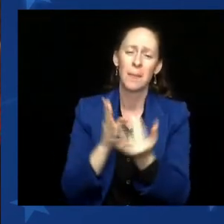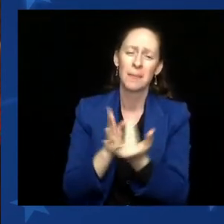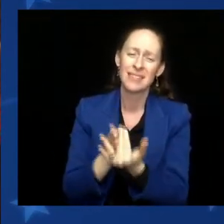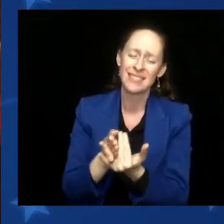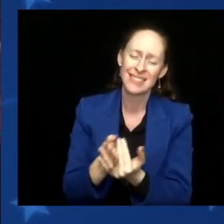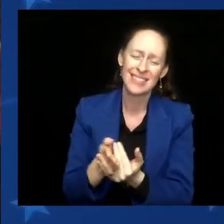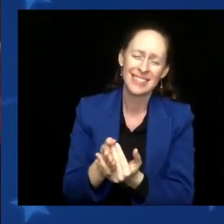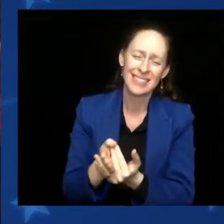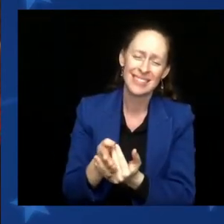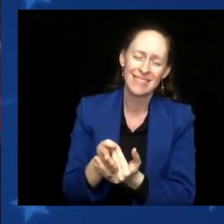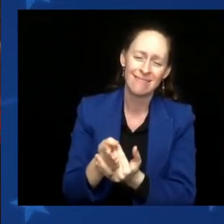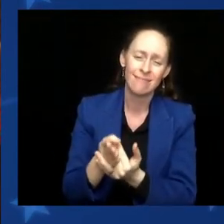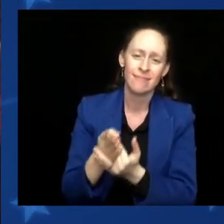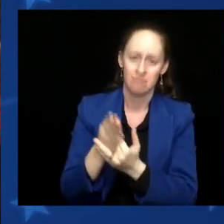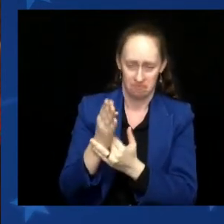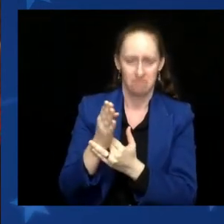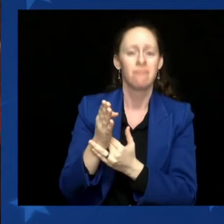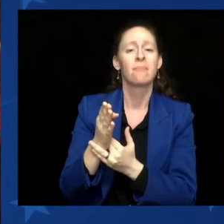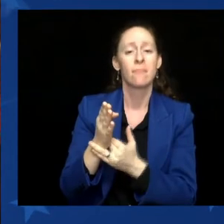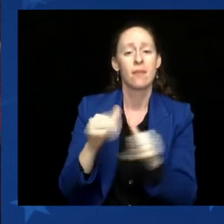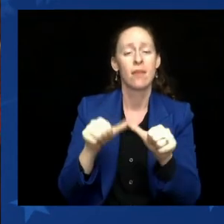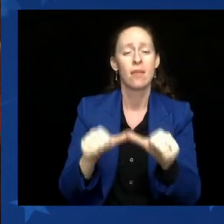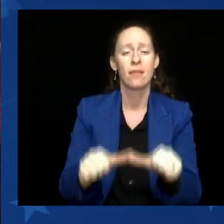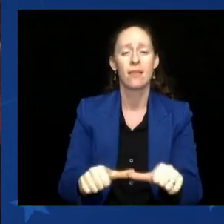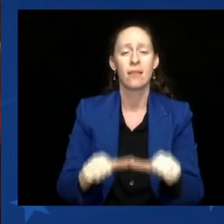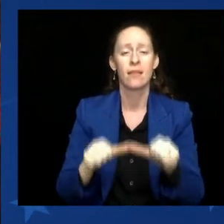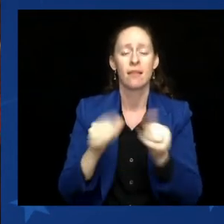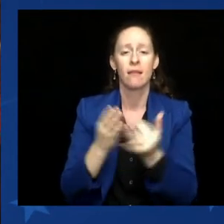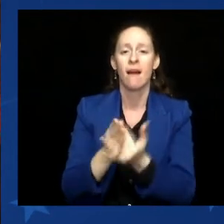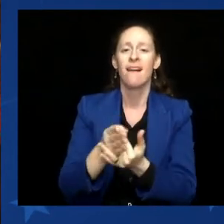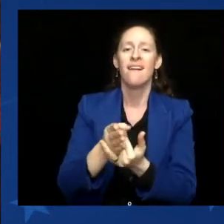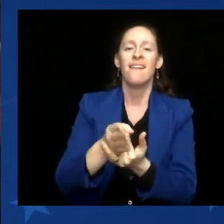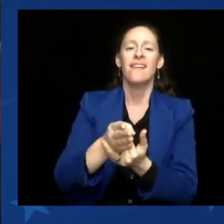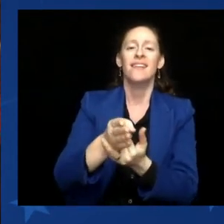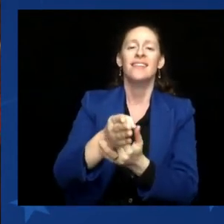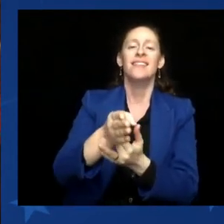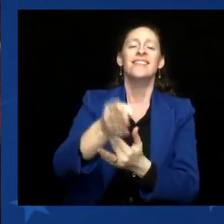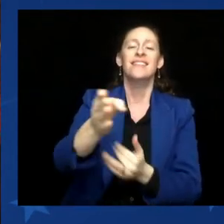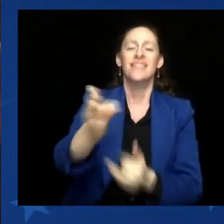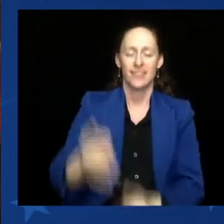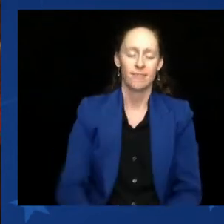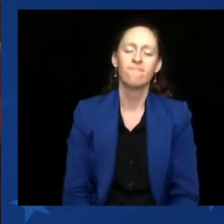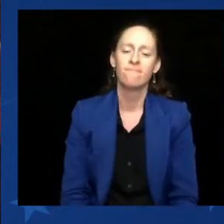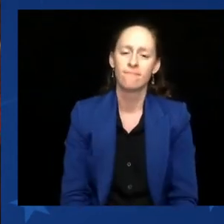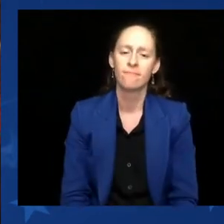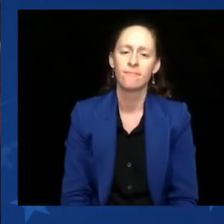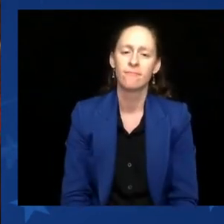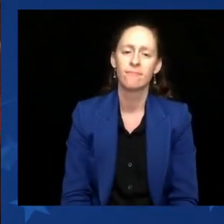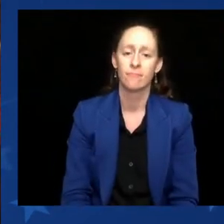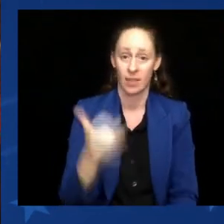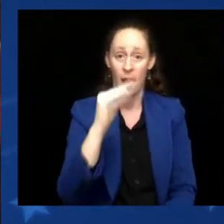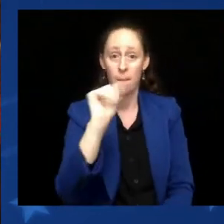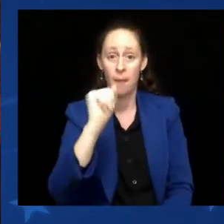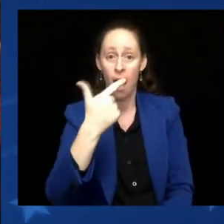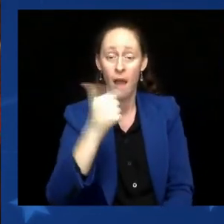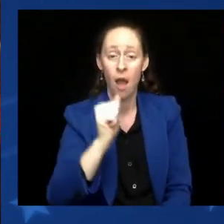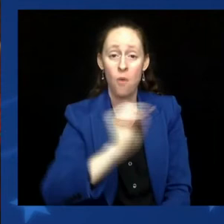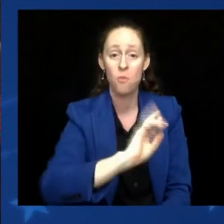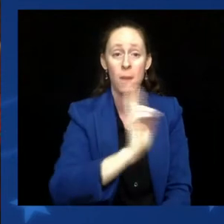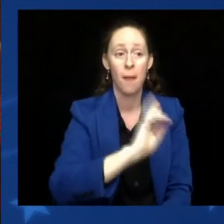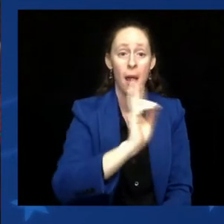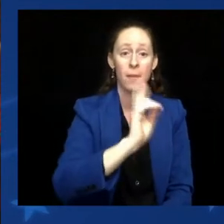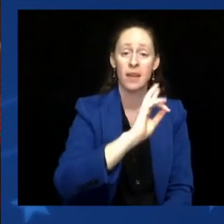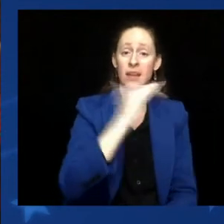are. MAGA Republicans look at America and see carnage and darkness and despair. They spread fear